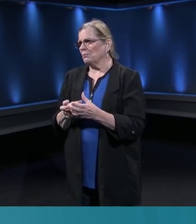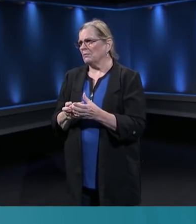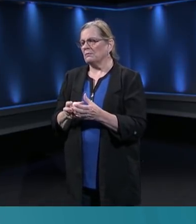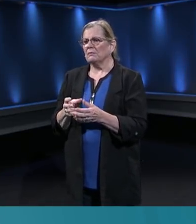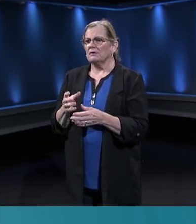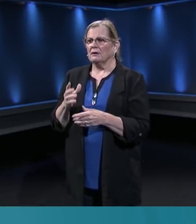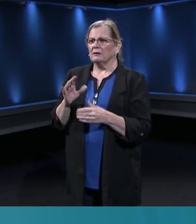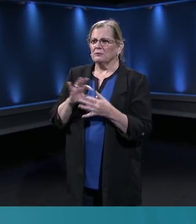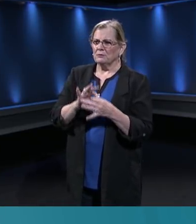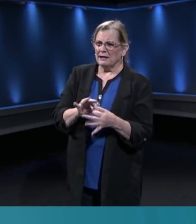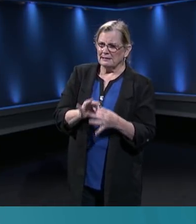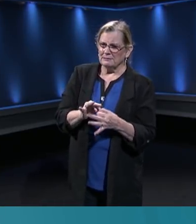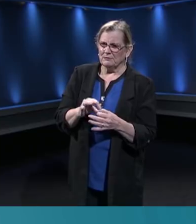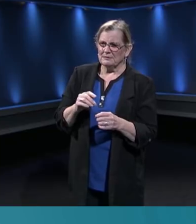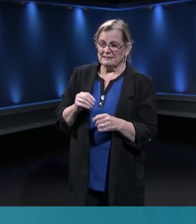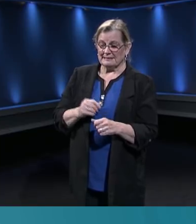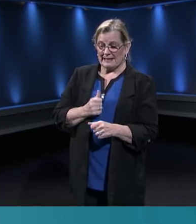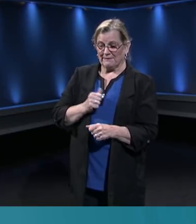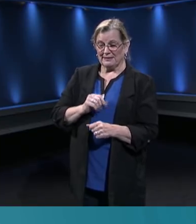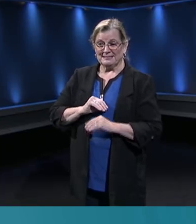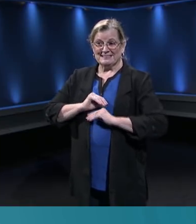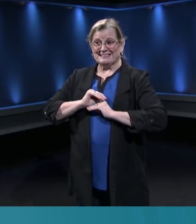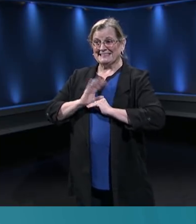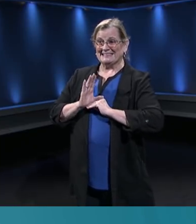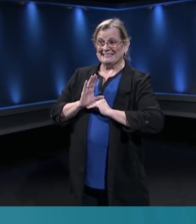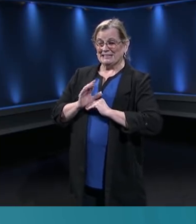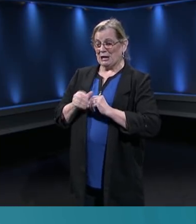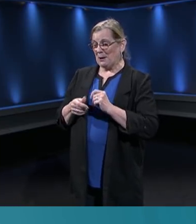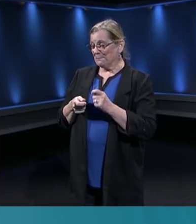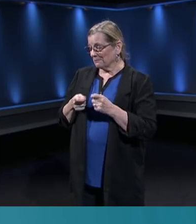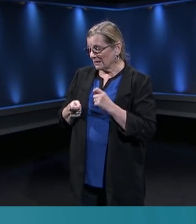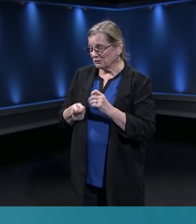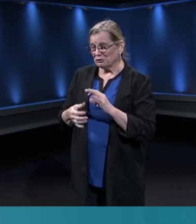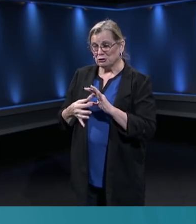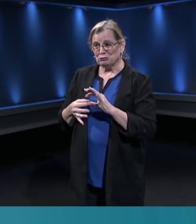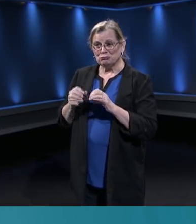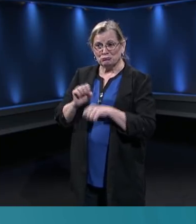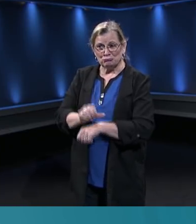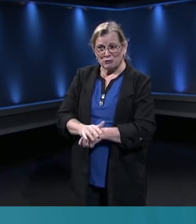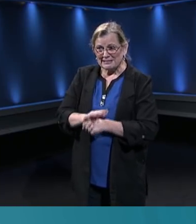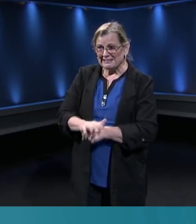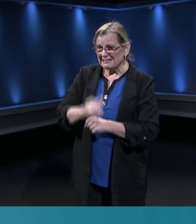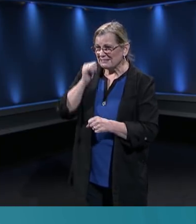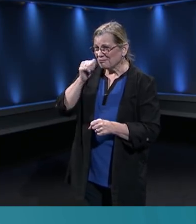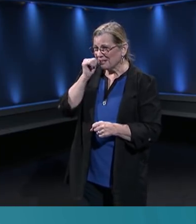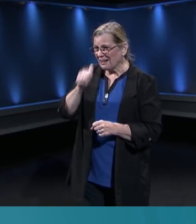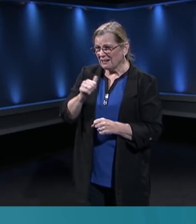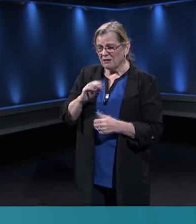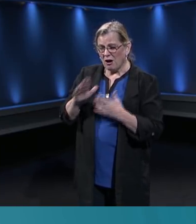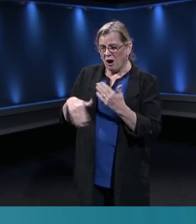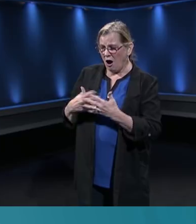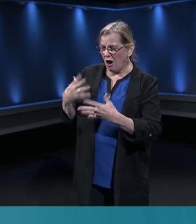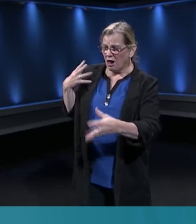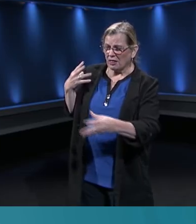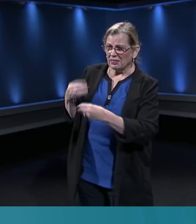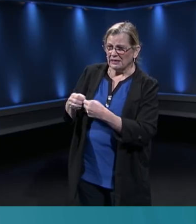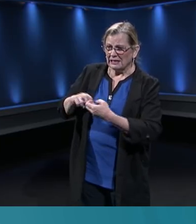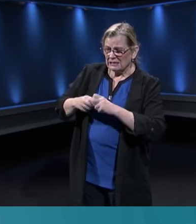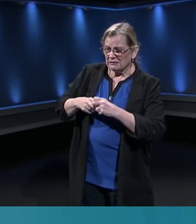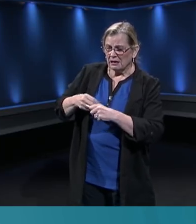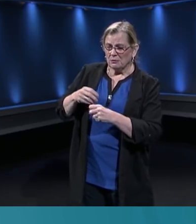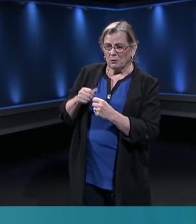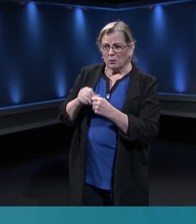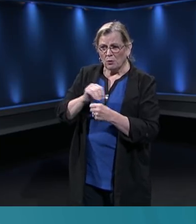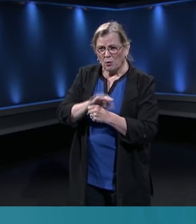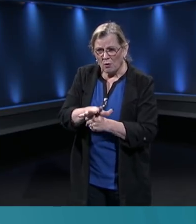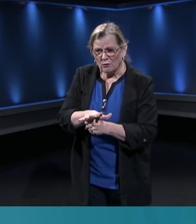self-esteem, anger management, managing stress and anxiety. With all the issues that have been triggered by the pandemic, how do schools plan to assist children in dealing with